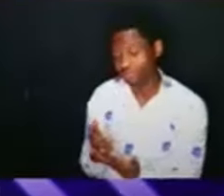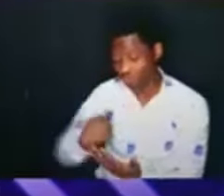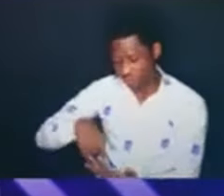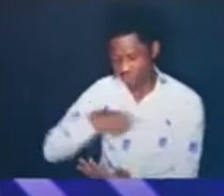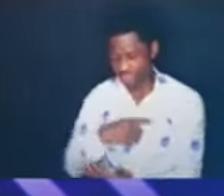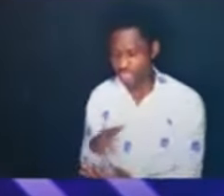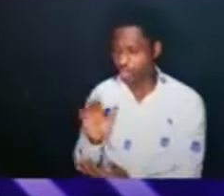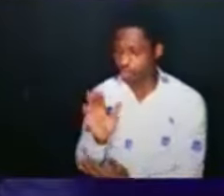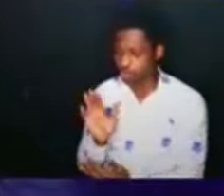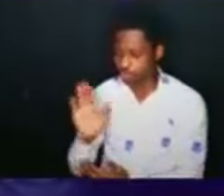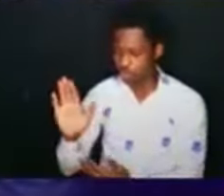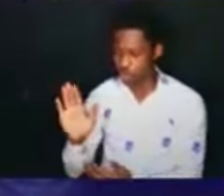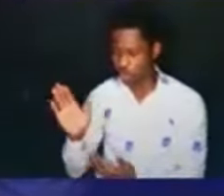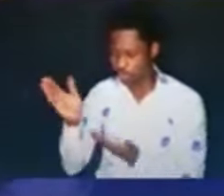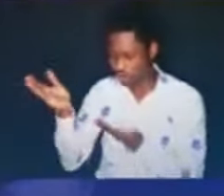slaves,"